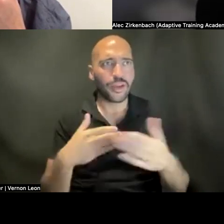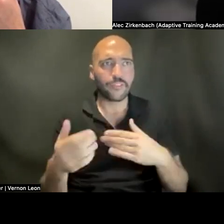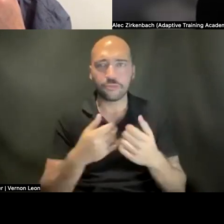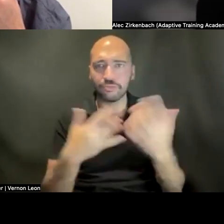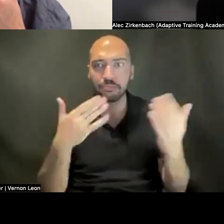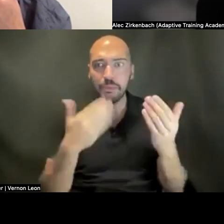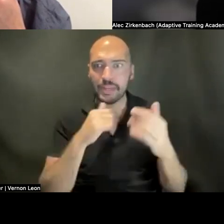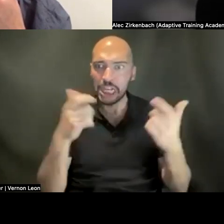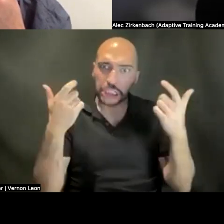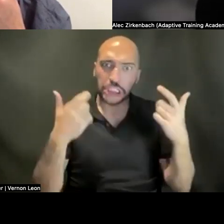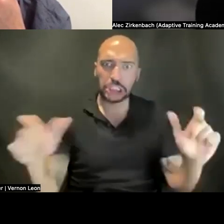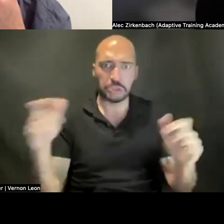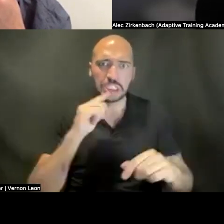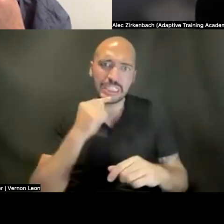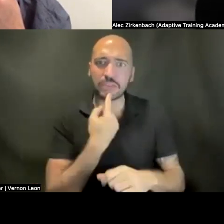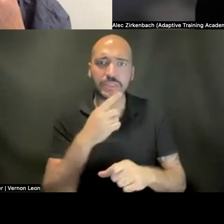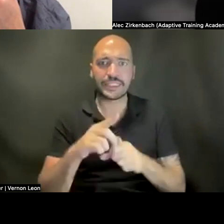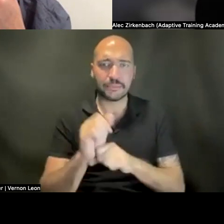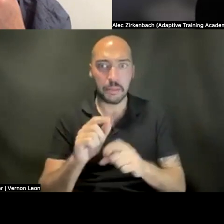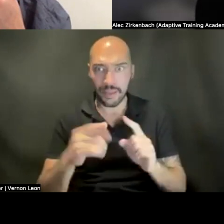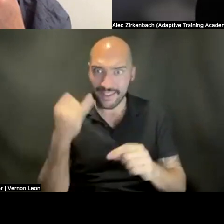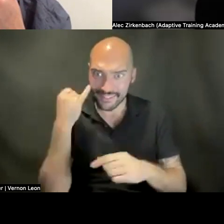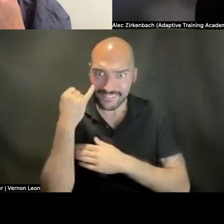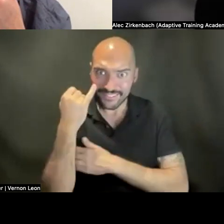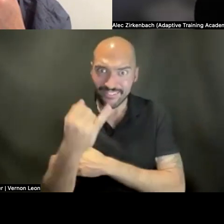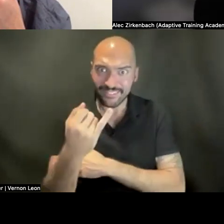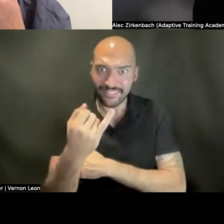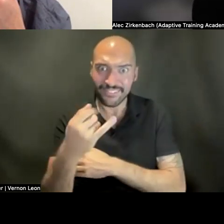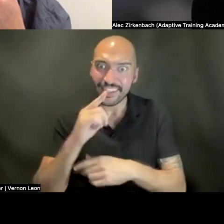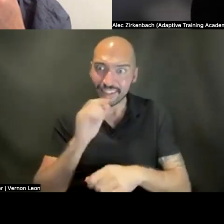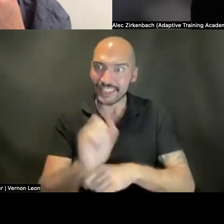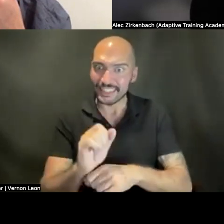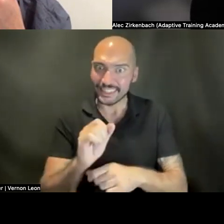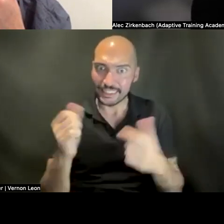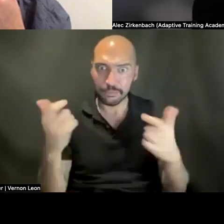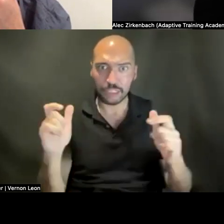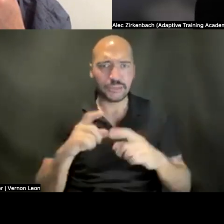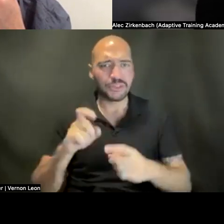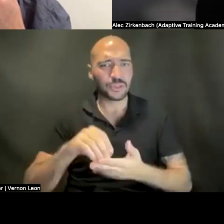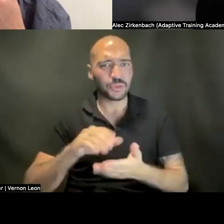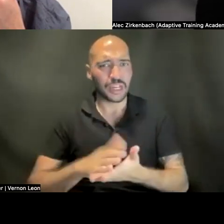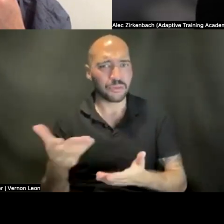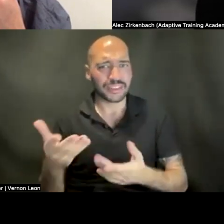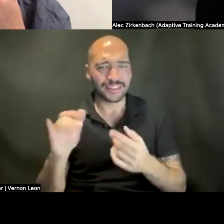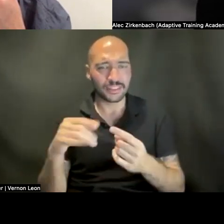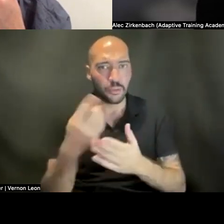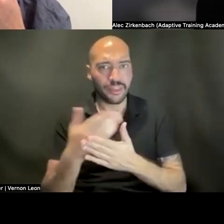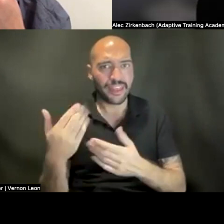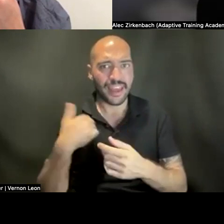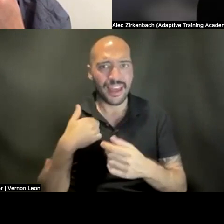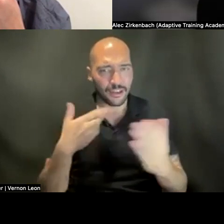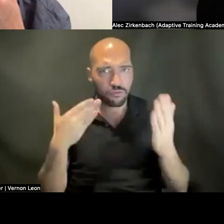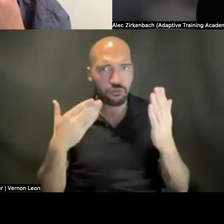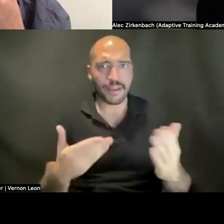be a major significant disability, but if it is, it has to be documented. And so that's one thing, like, I'd